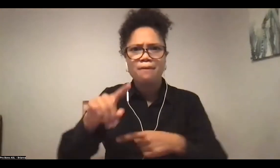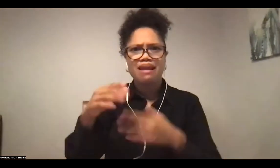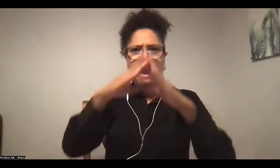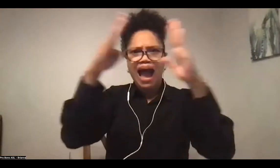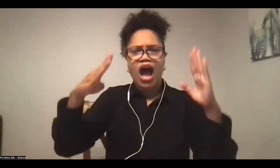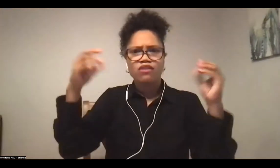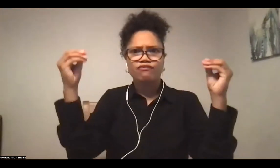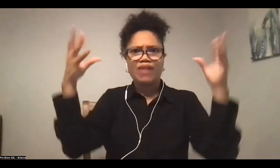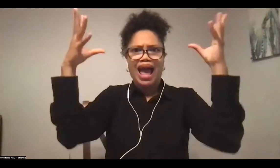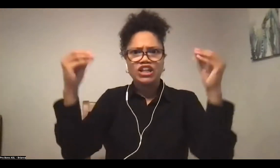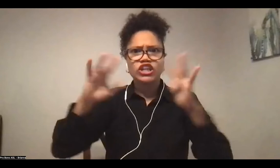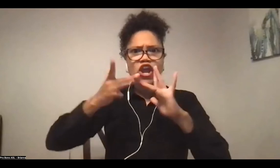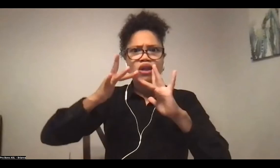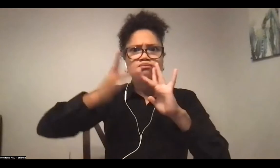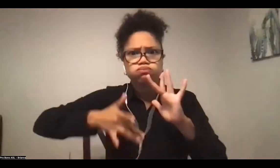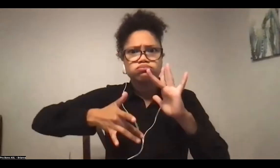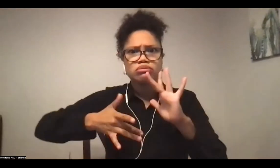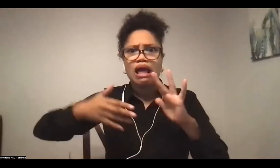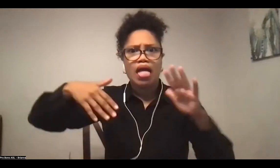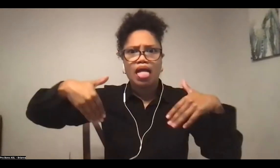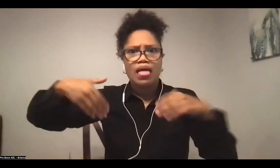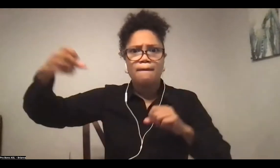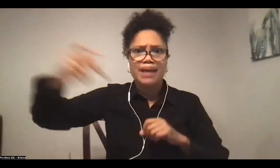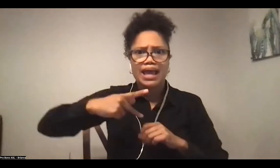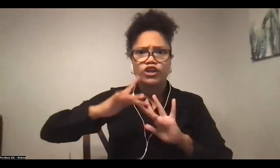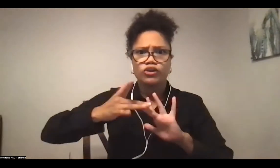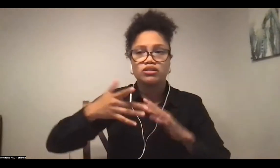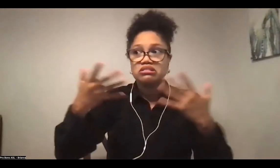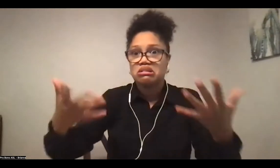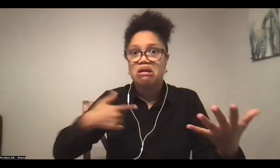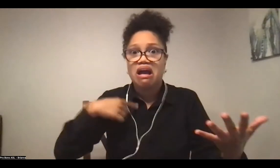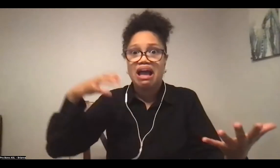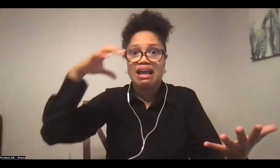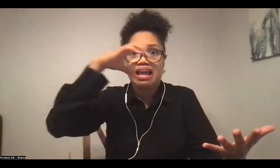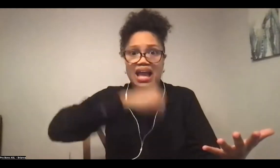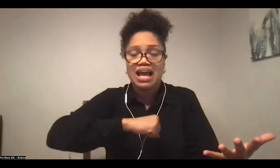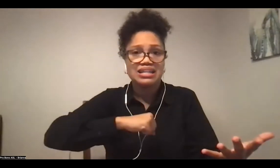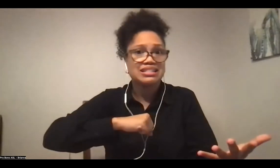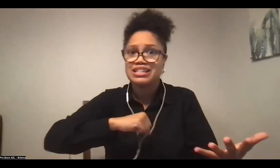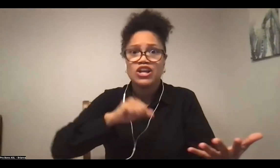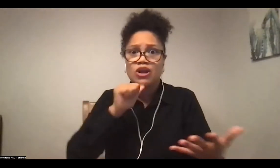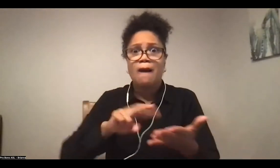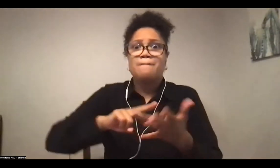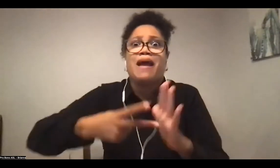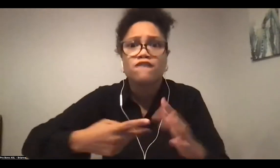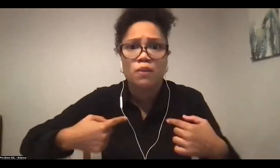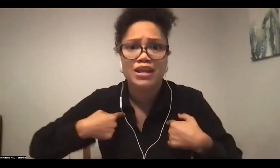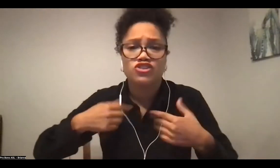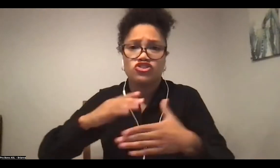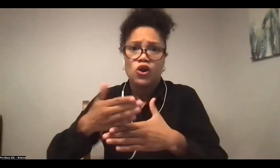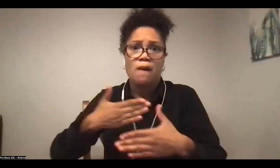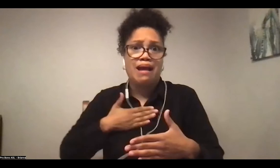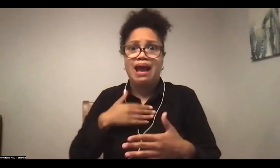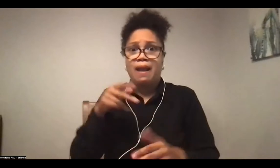went out, and it's still not back. So I guess it wasn't meant for me to share my PowerPoint